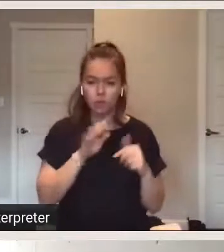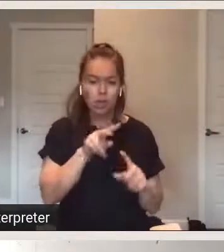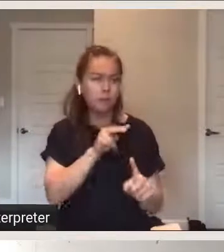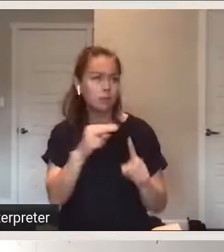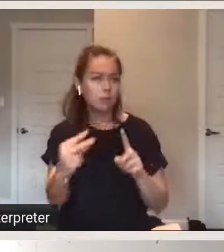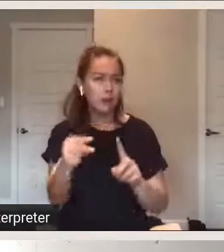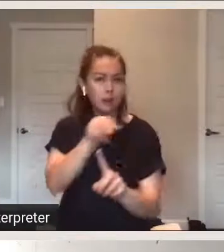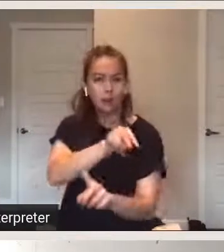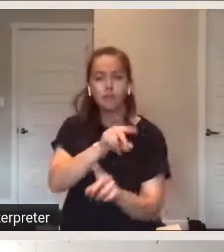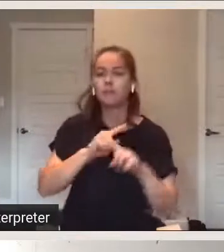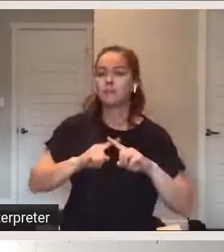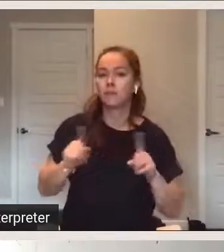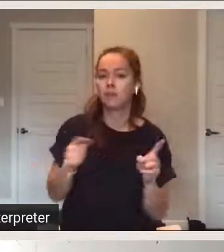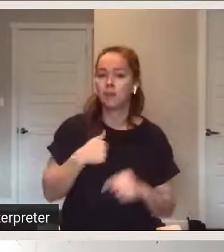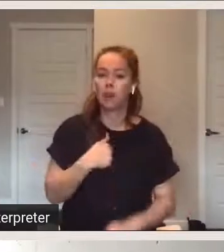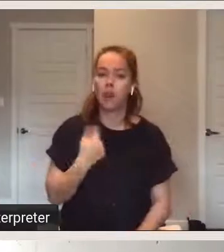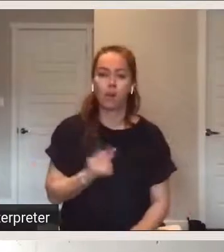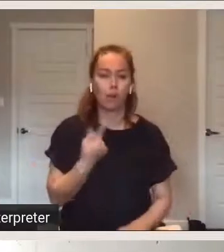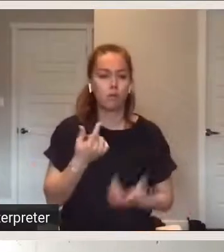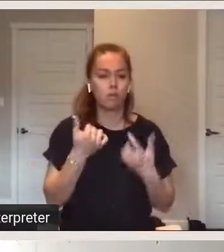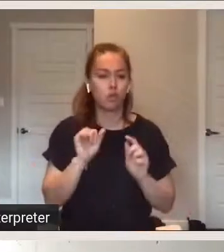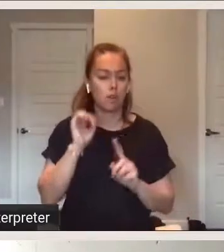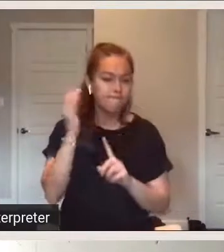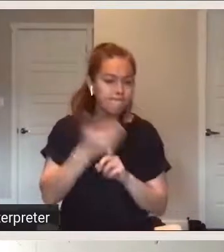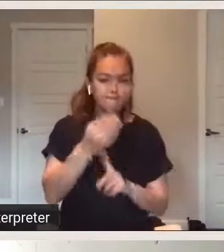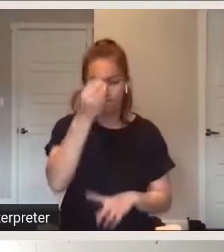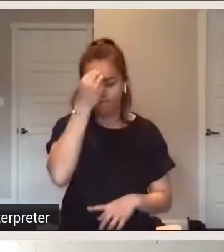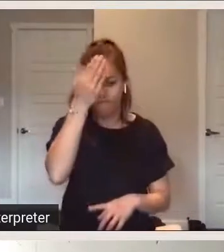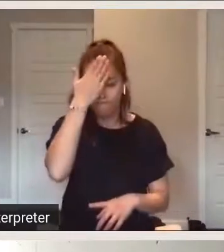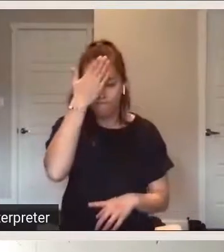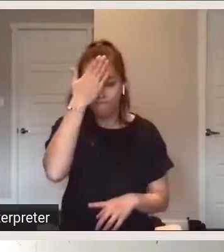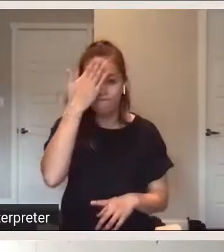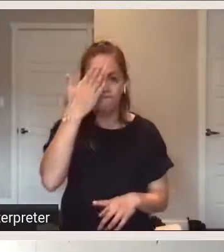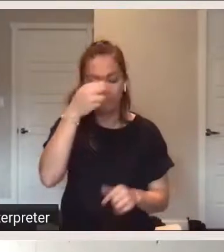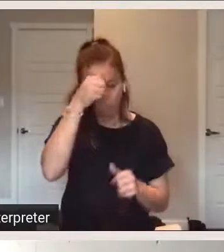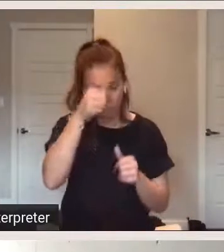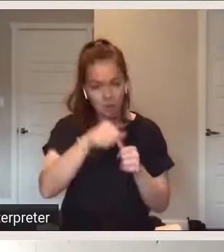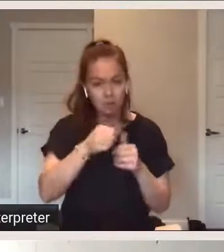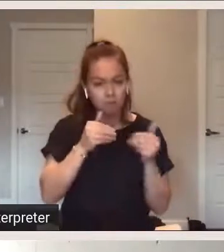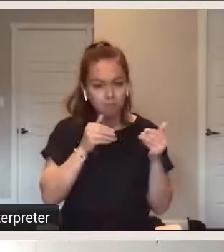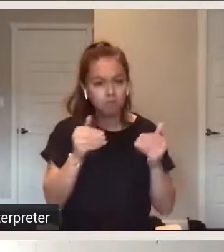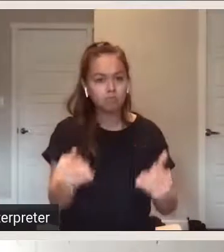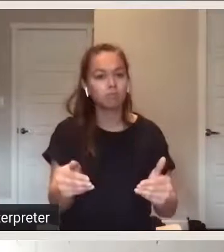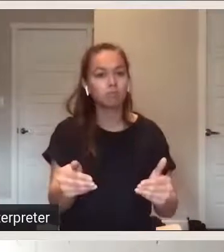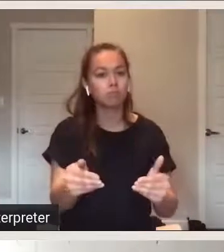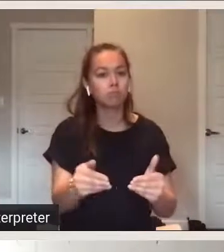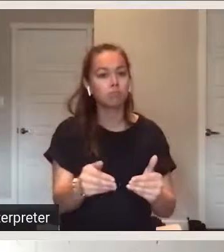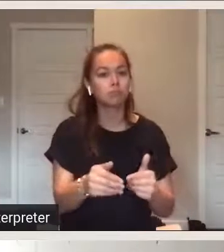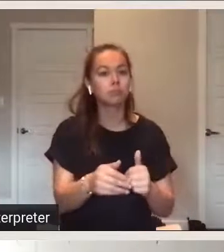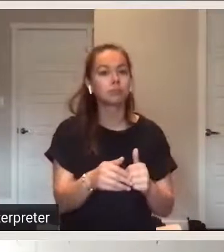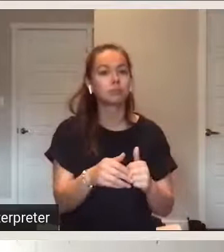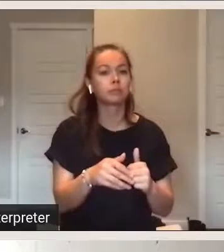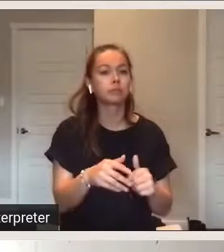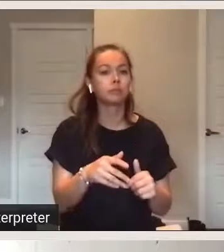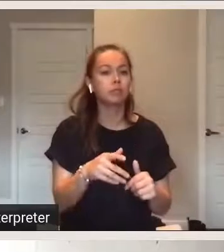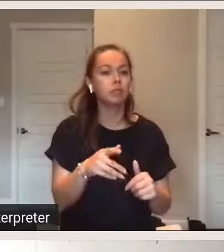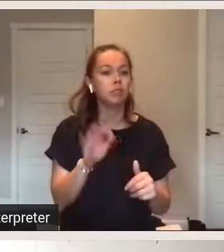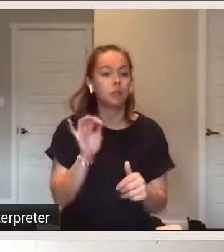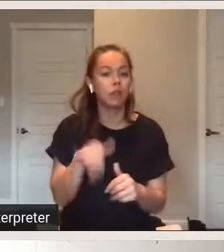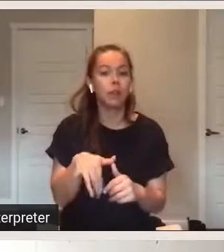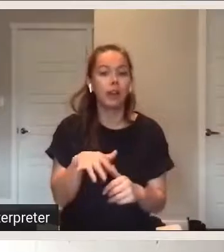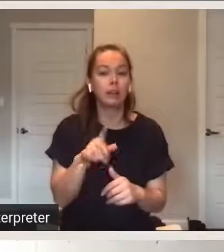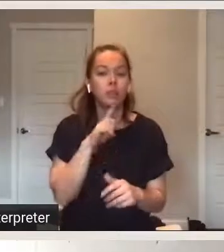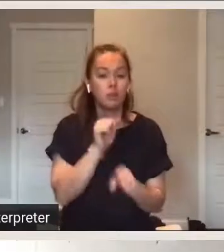just something I had to always, it was always something in the back of my head. I think so much so that it like would stay with me for the next